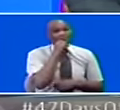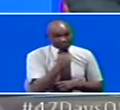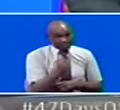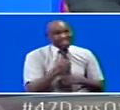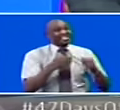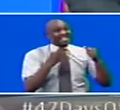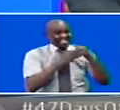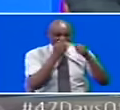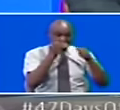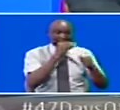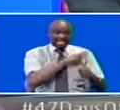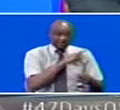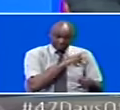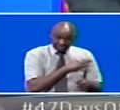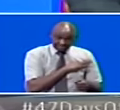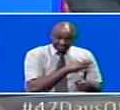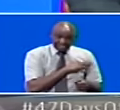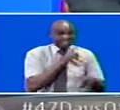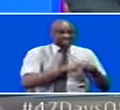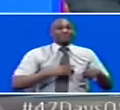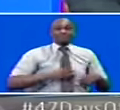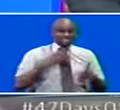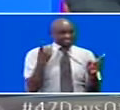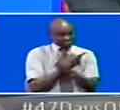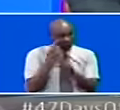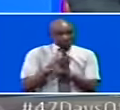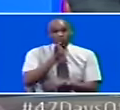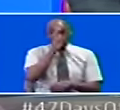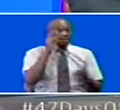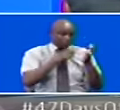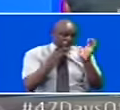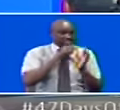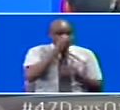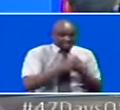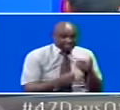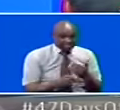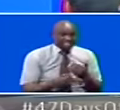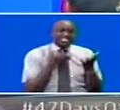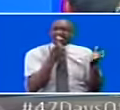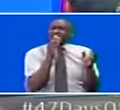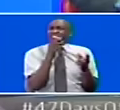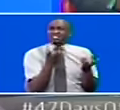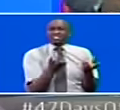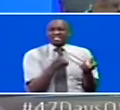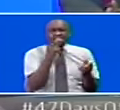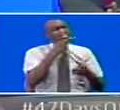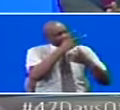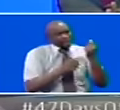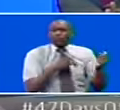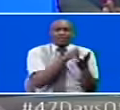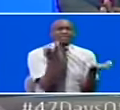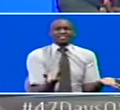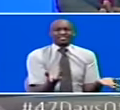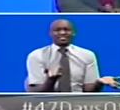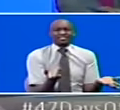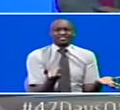203,580 as sitting allowances while visiting various water projects in the country. This seems like double payments,